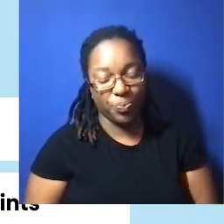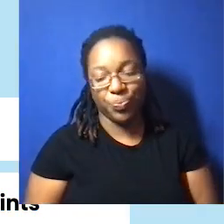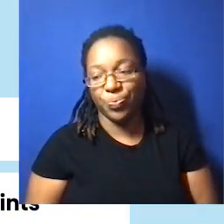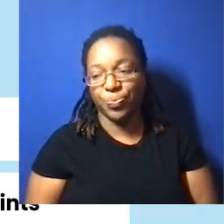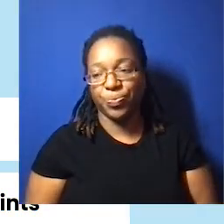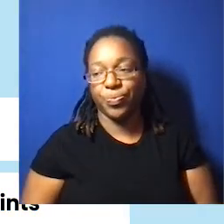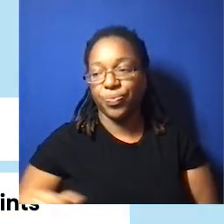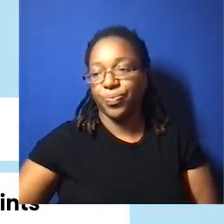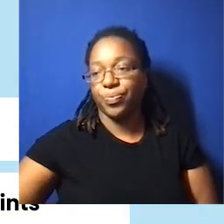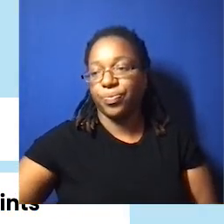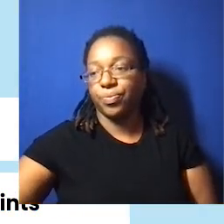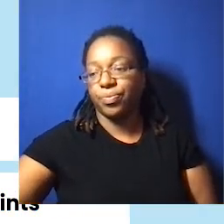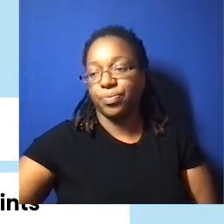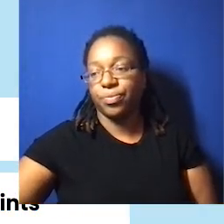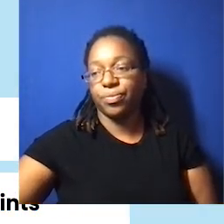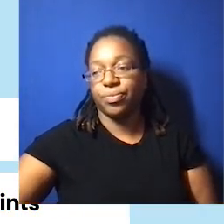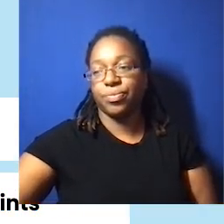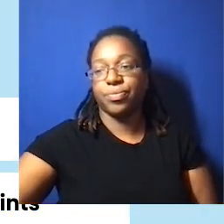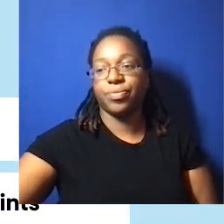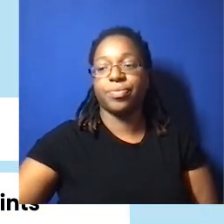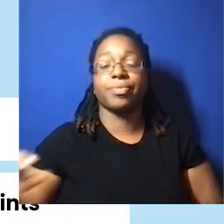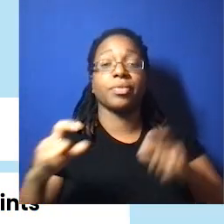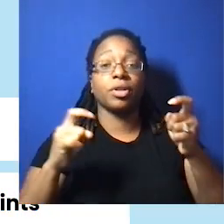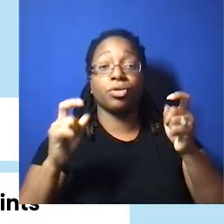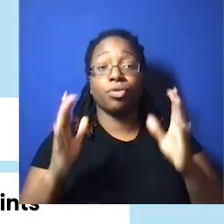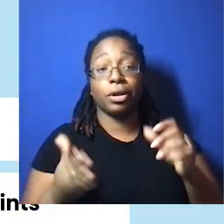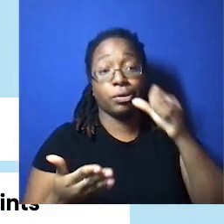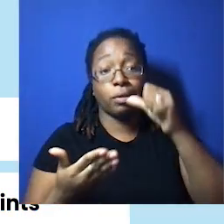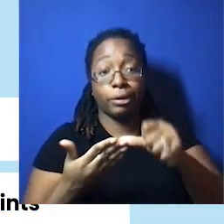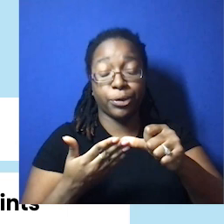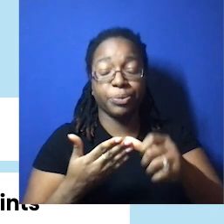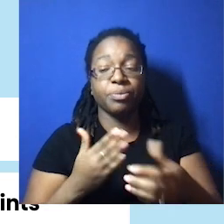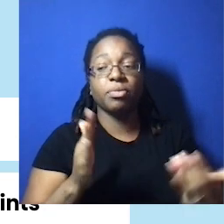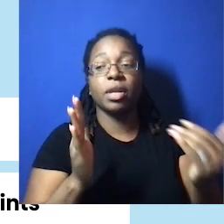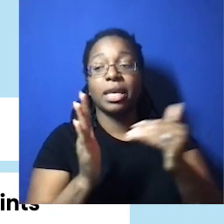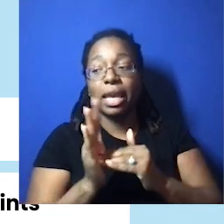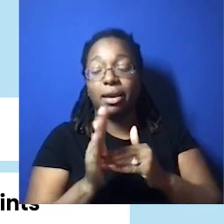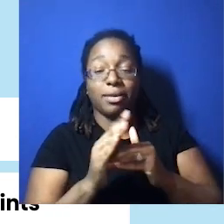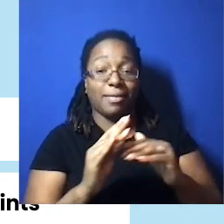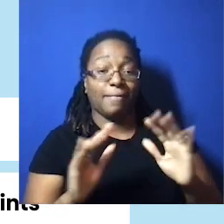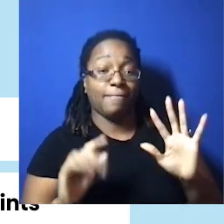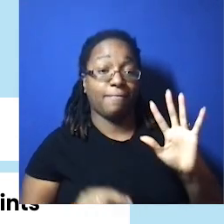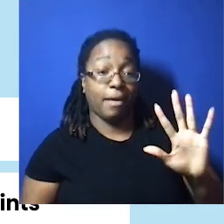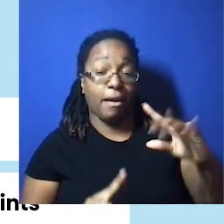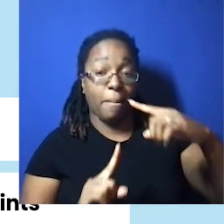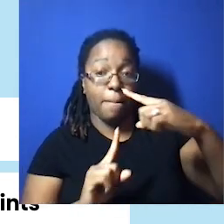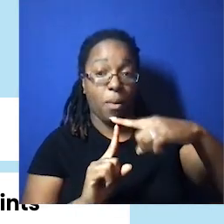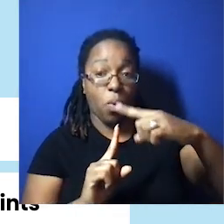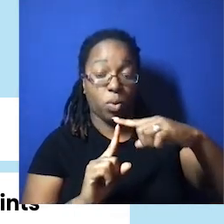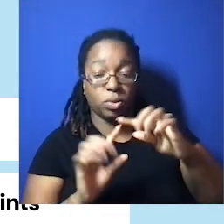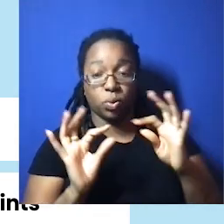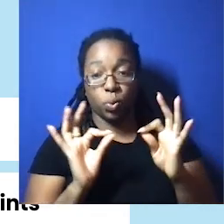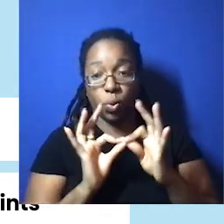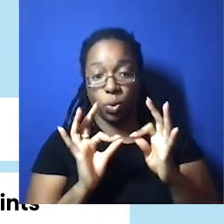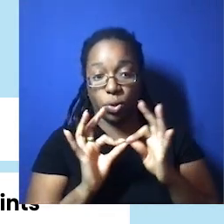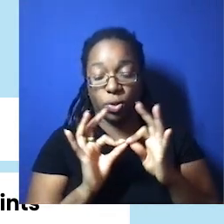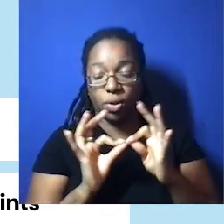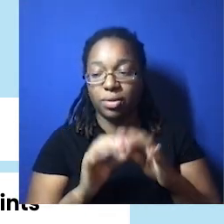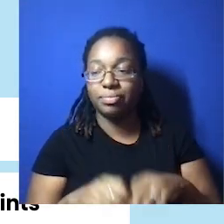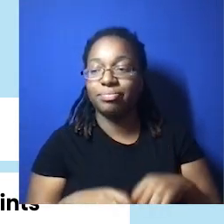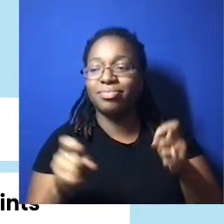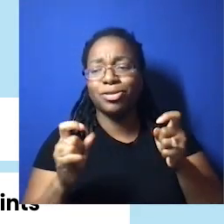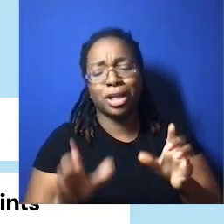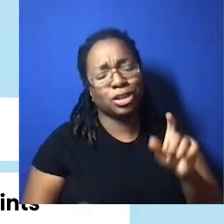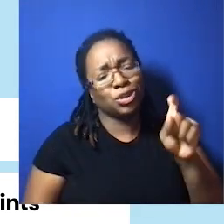All right, and then we have the director letter. Again, this director letter is worth 5 points. So the directors all know